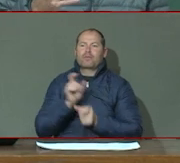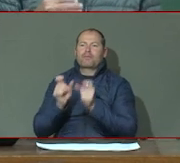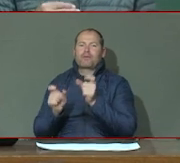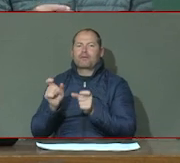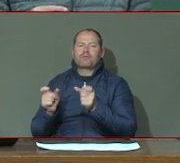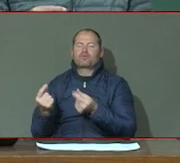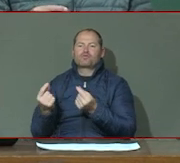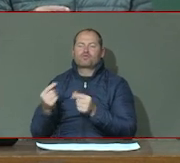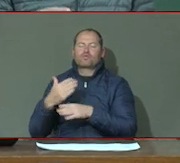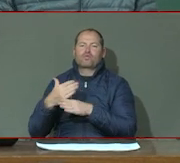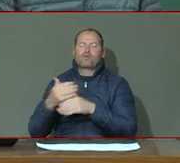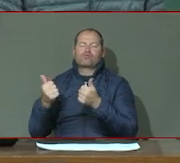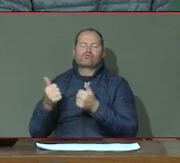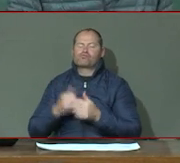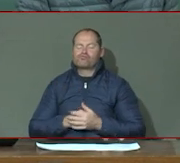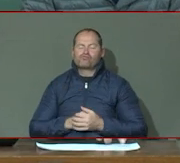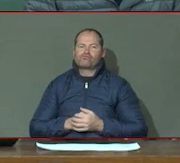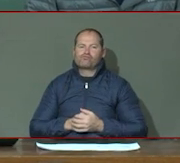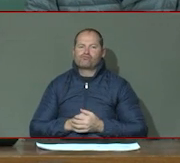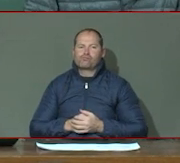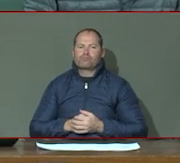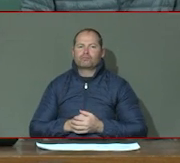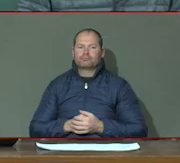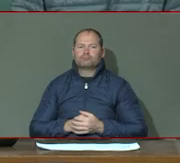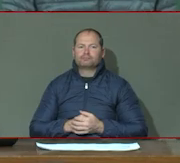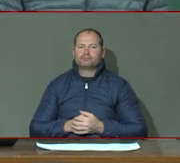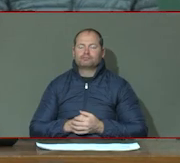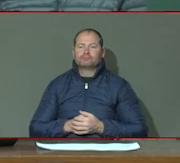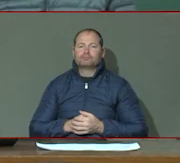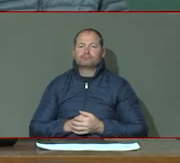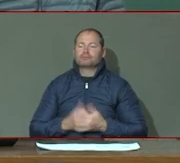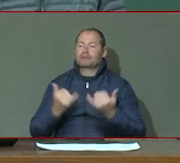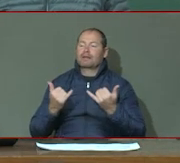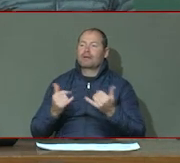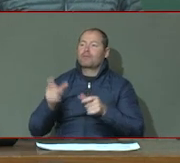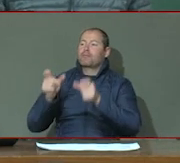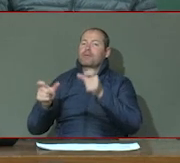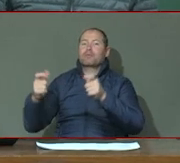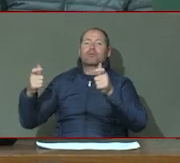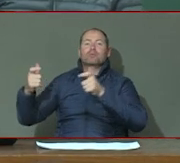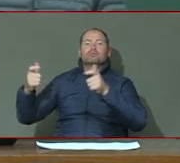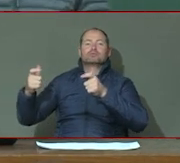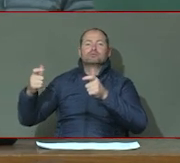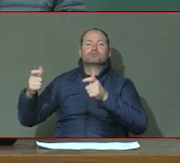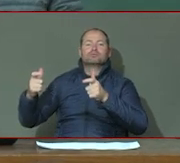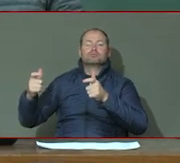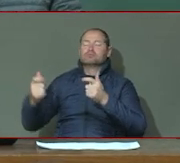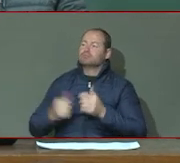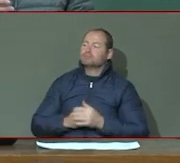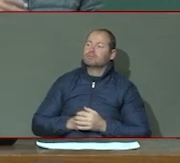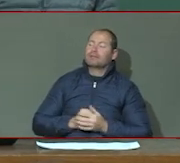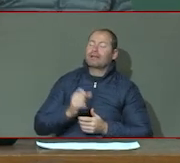a good job. All right. And the reputation of the directors, if you know